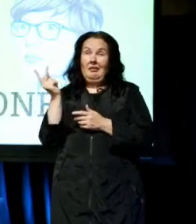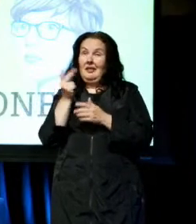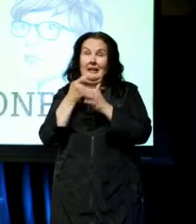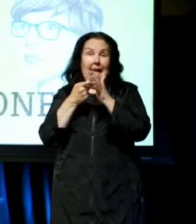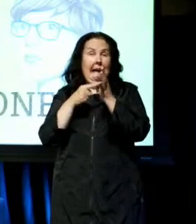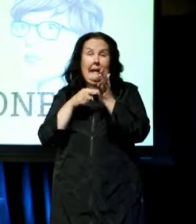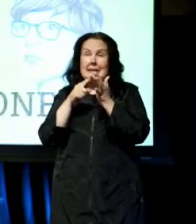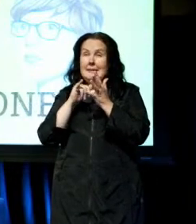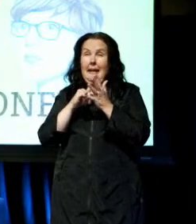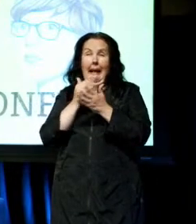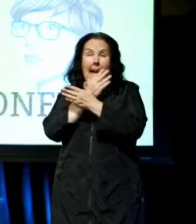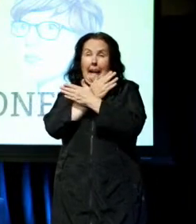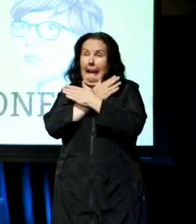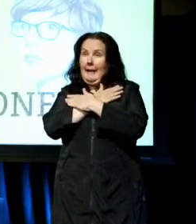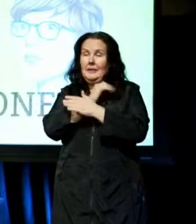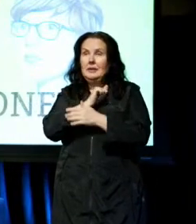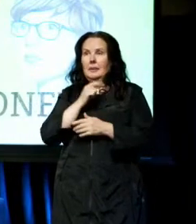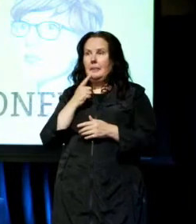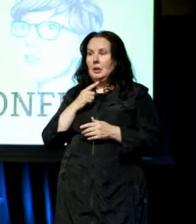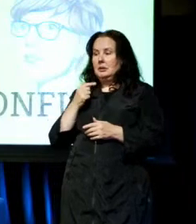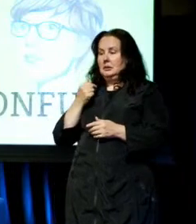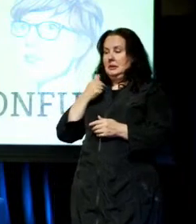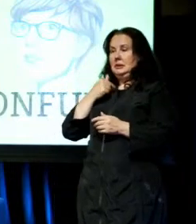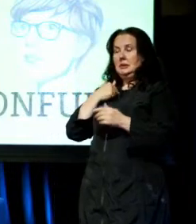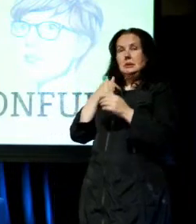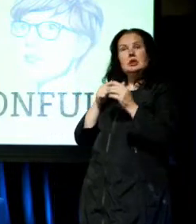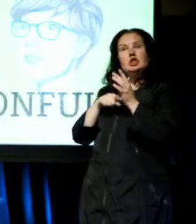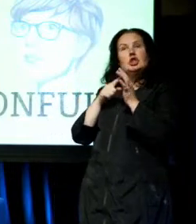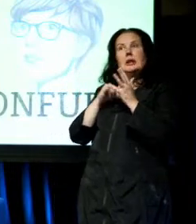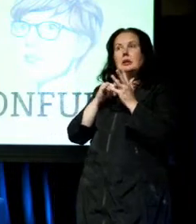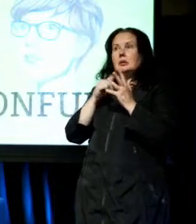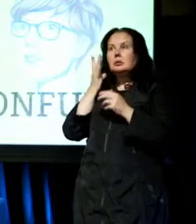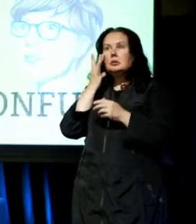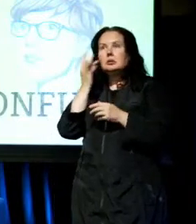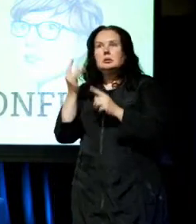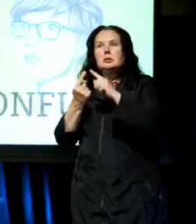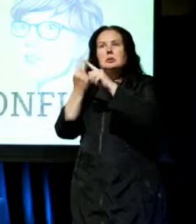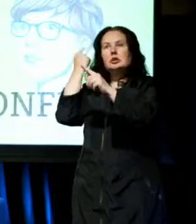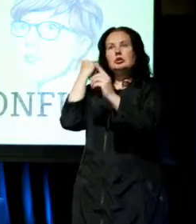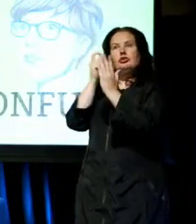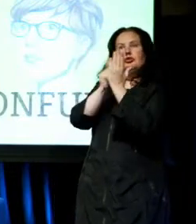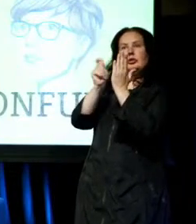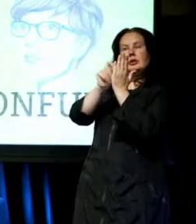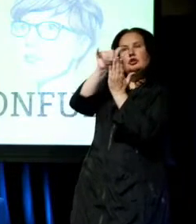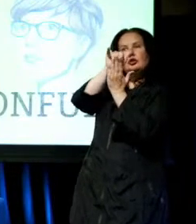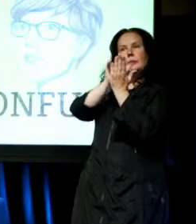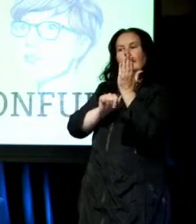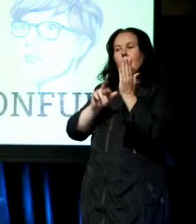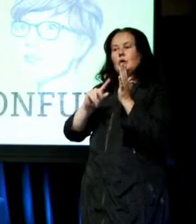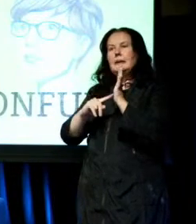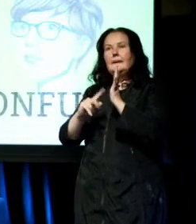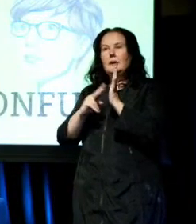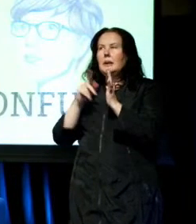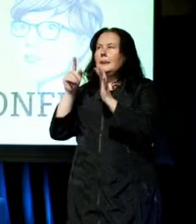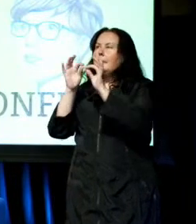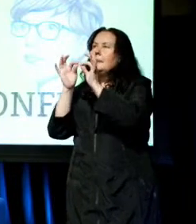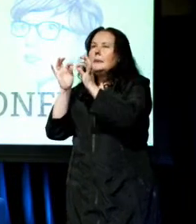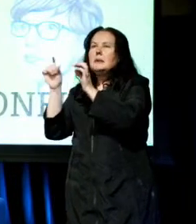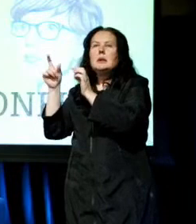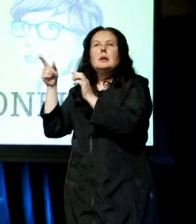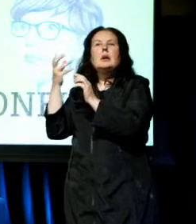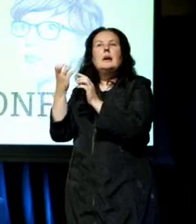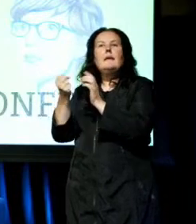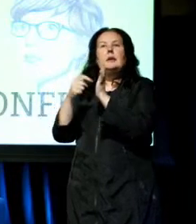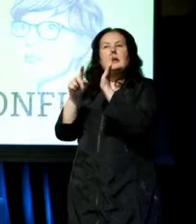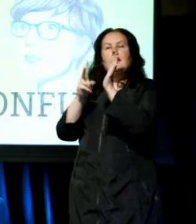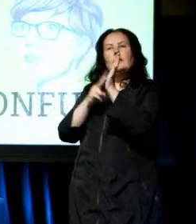Googled how to write a TV script because I'd never done it before. And the BBC had some TV scripts up on their website. And